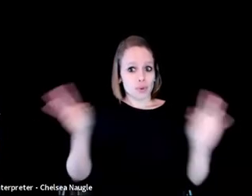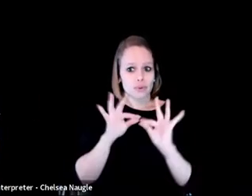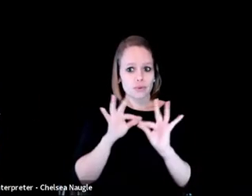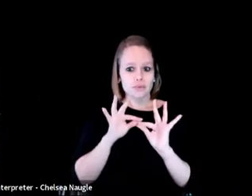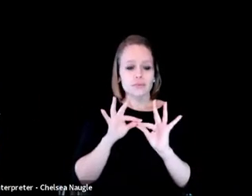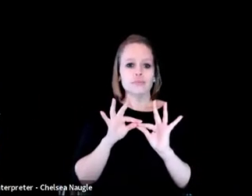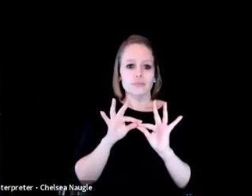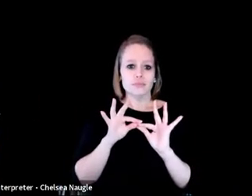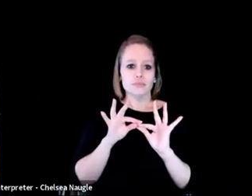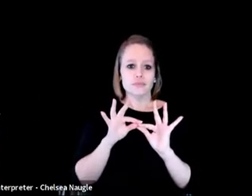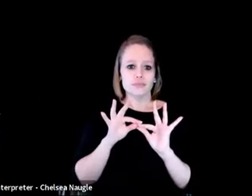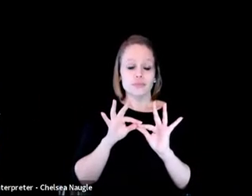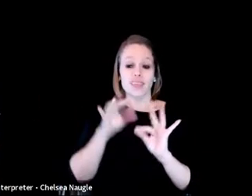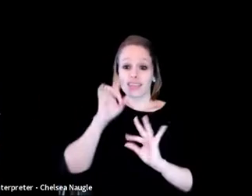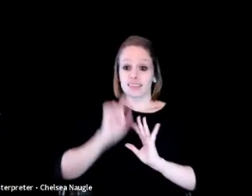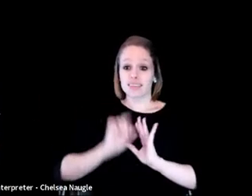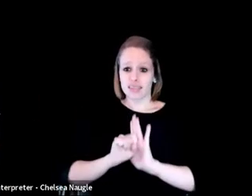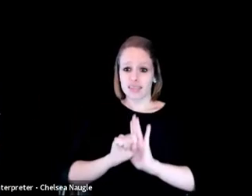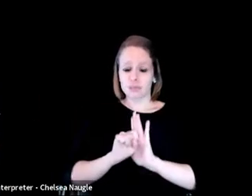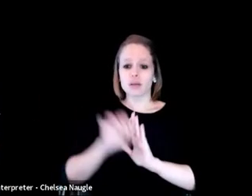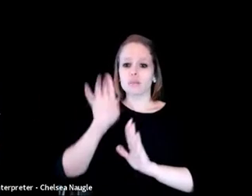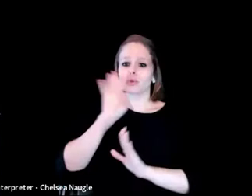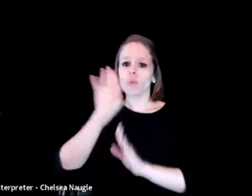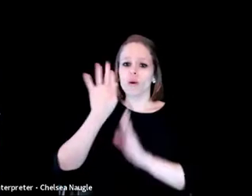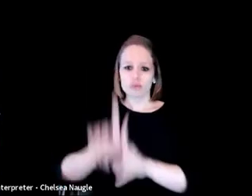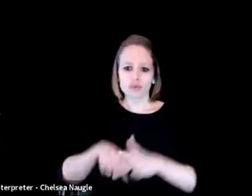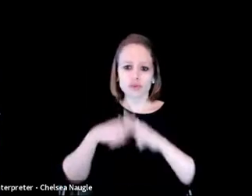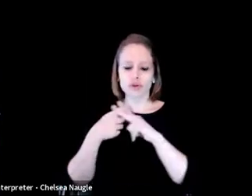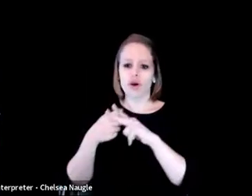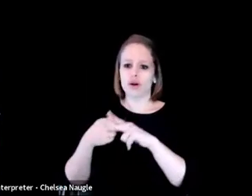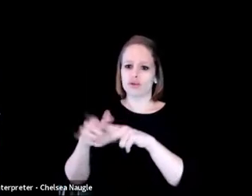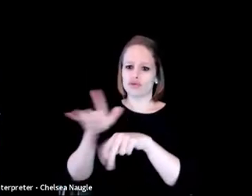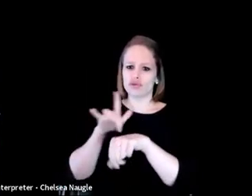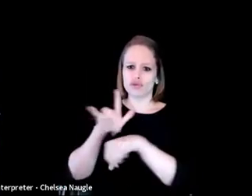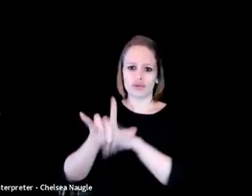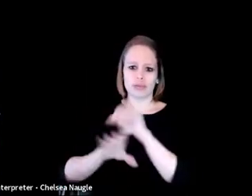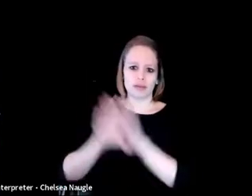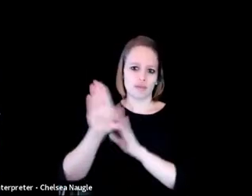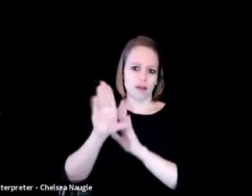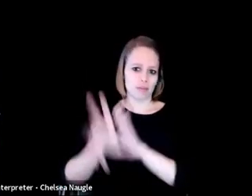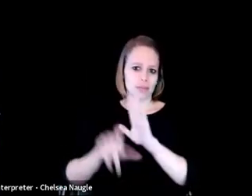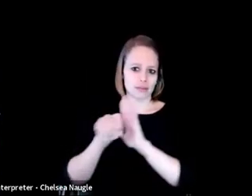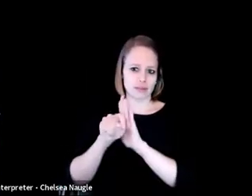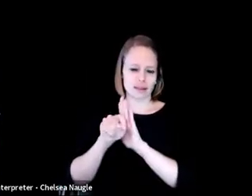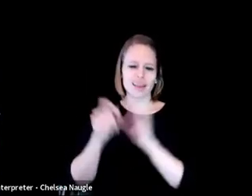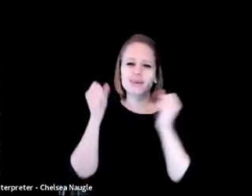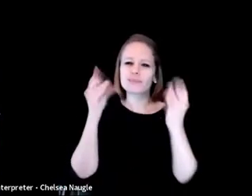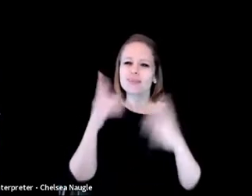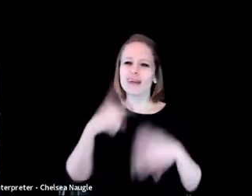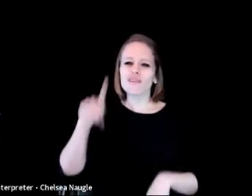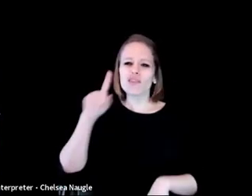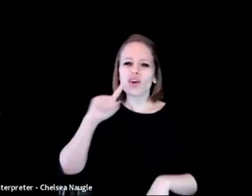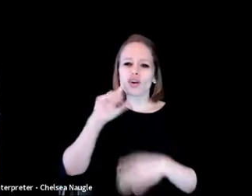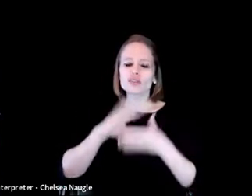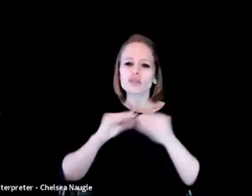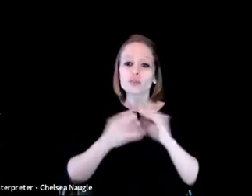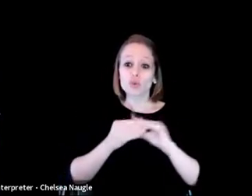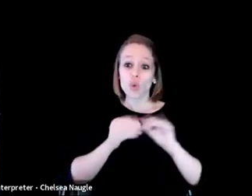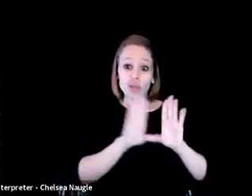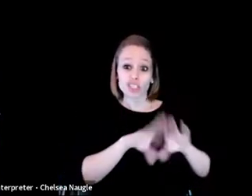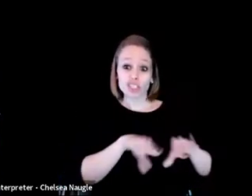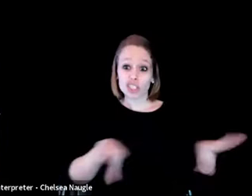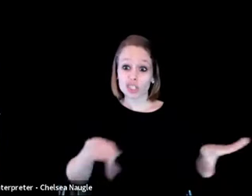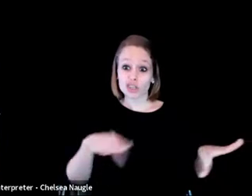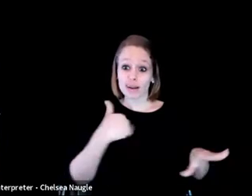The symptoms show up in the early developmental period. So we've all heard stories many times, kids who have autism, it's not noticed